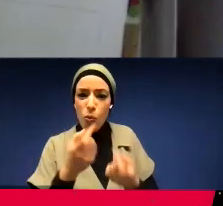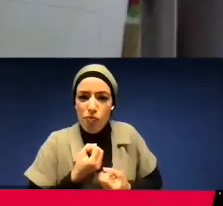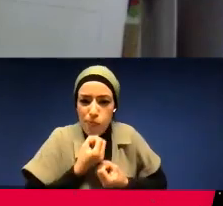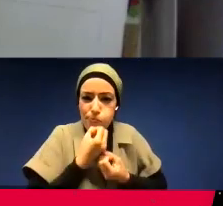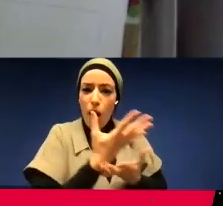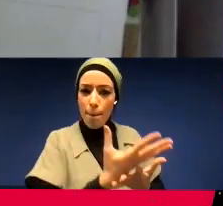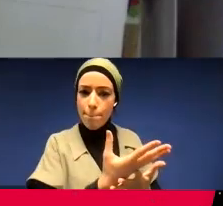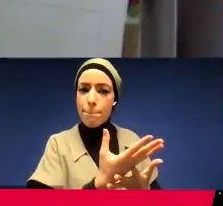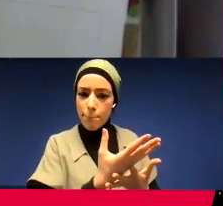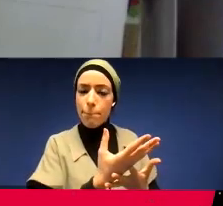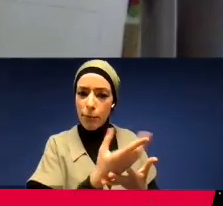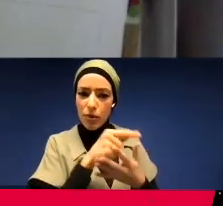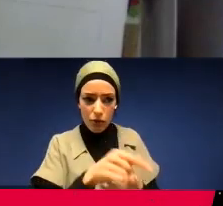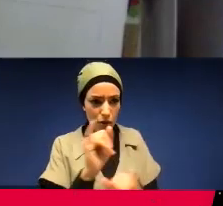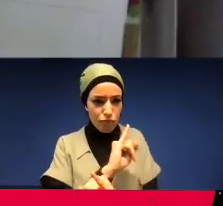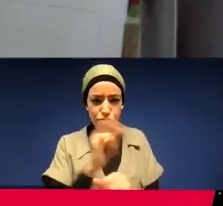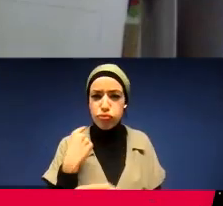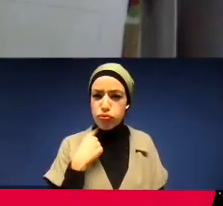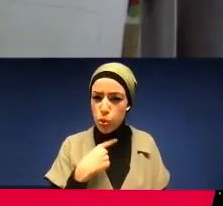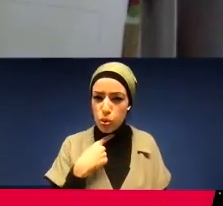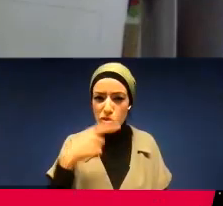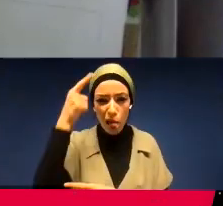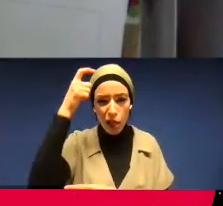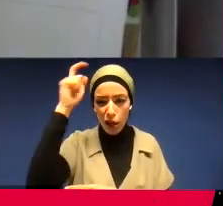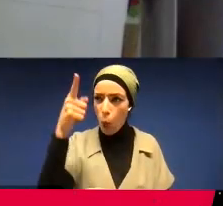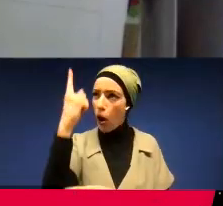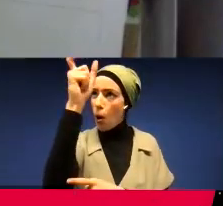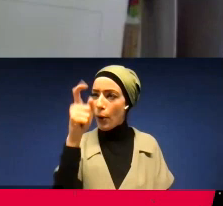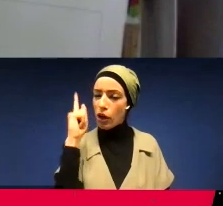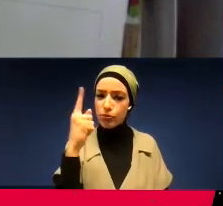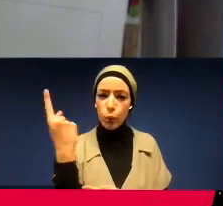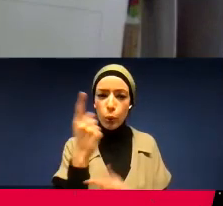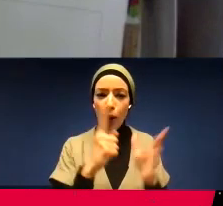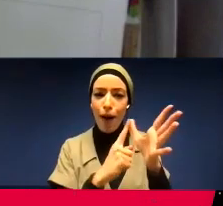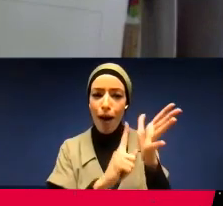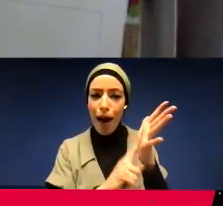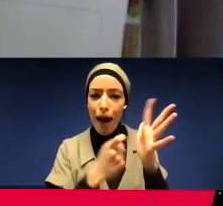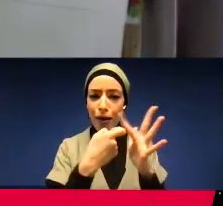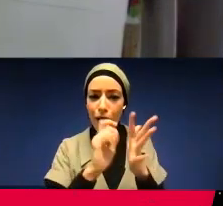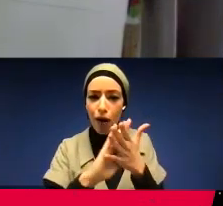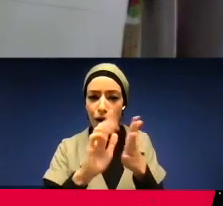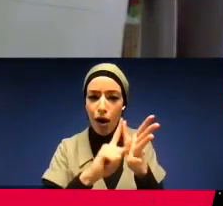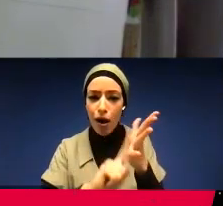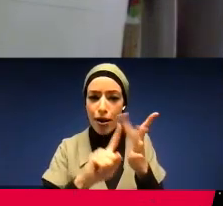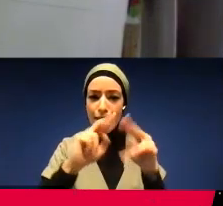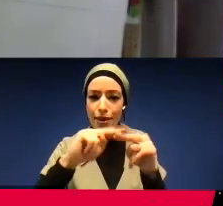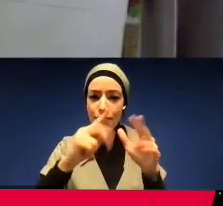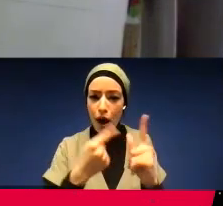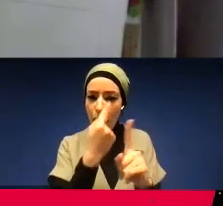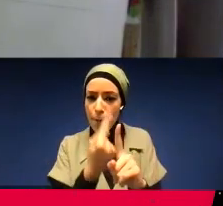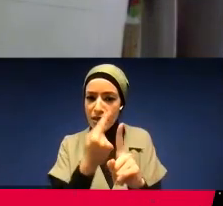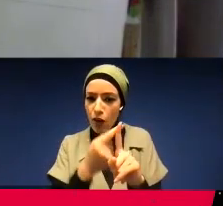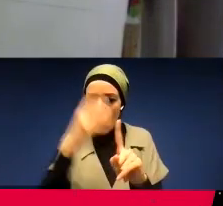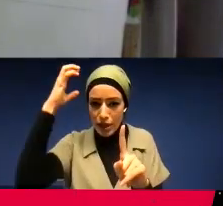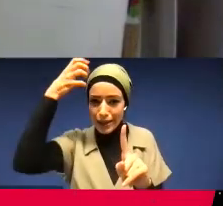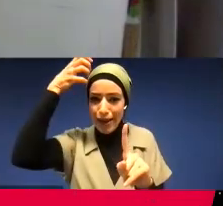this is the first time where we say down with the dictator, down with Al-Khalifa, down with the king, down with the prime minister. It